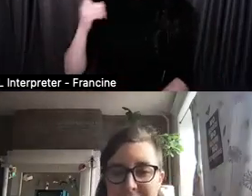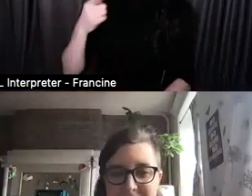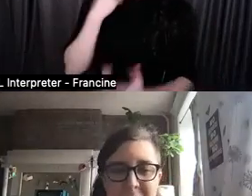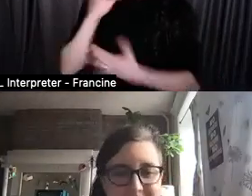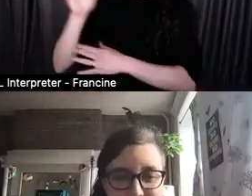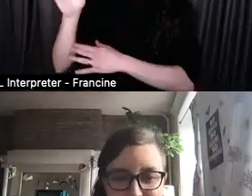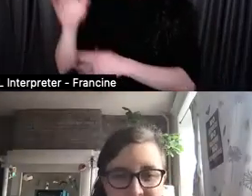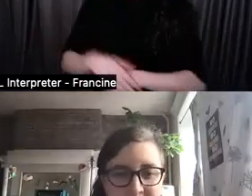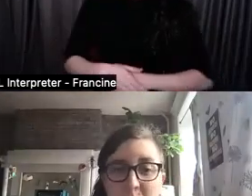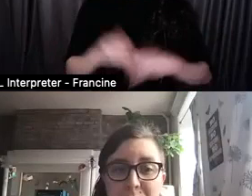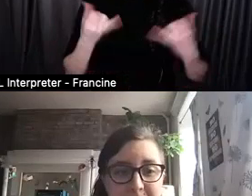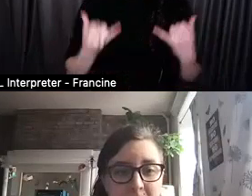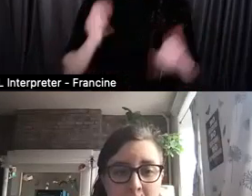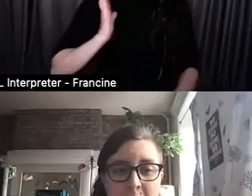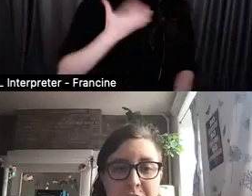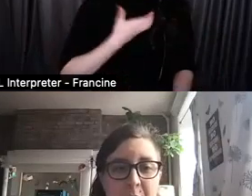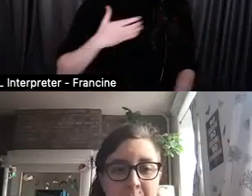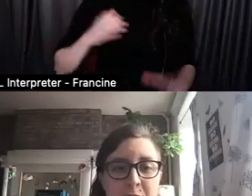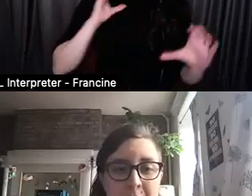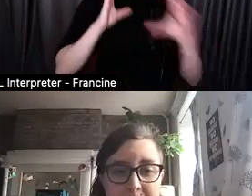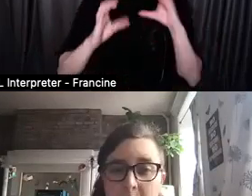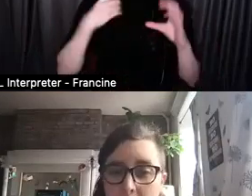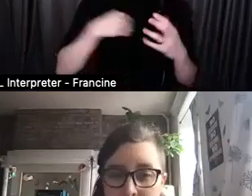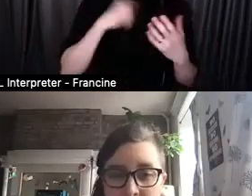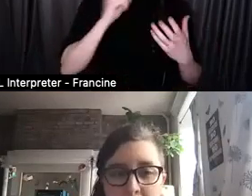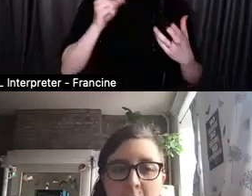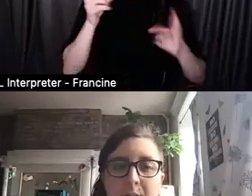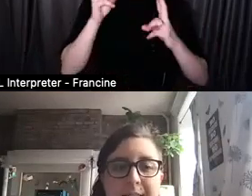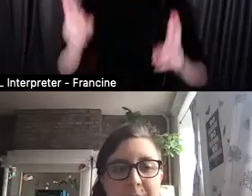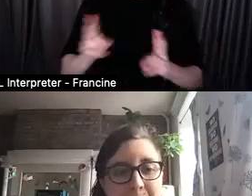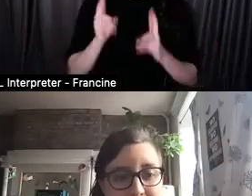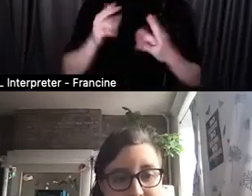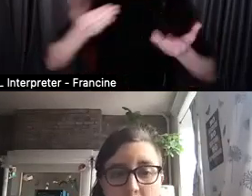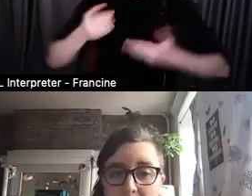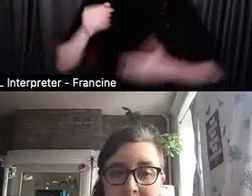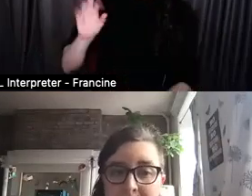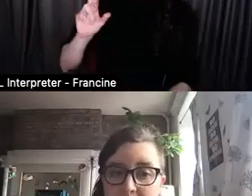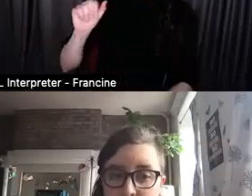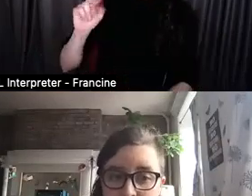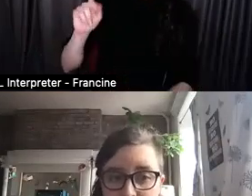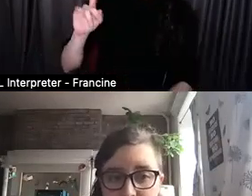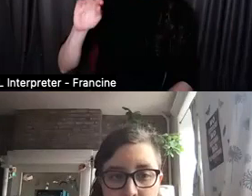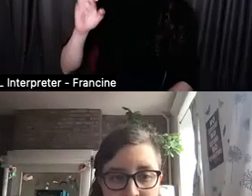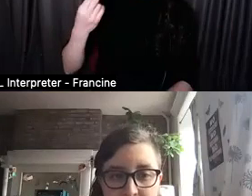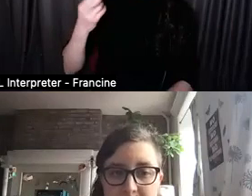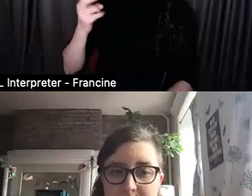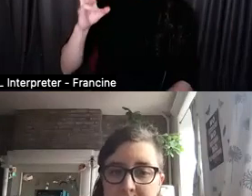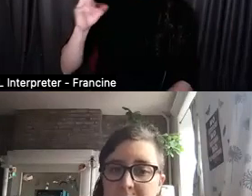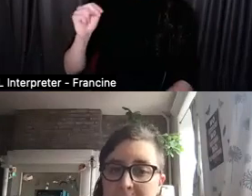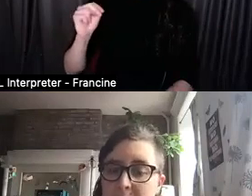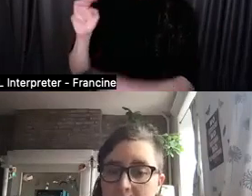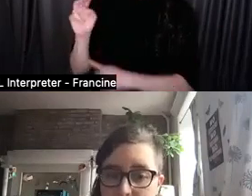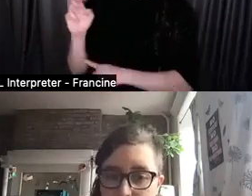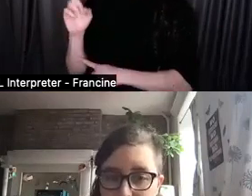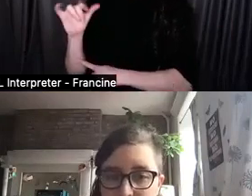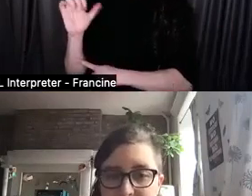So for this conversation, we're really honored to welcome Frankie Herman, who is the Medicaid coordinating attorney for the Urban Justice Center